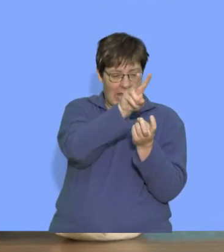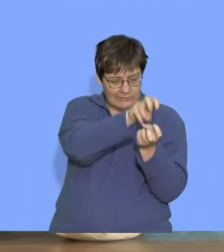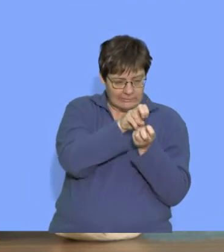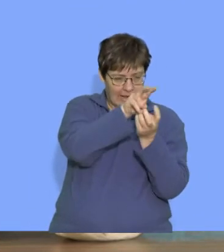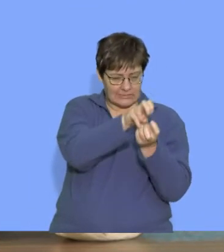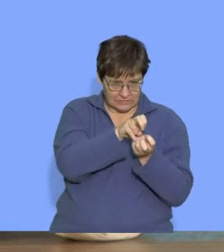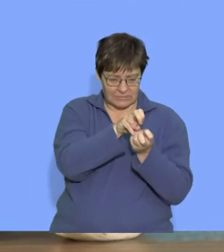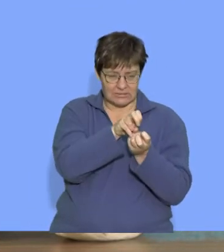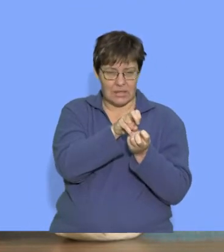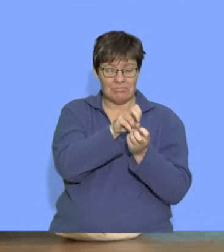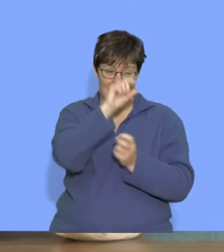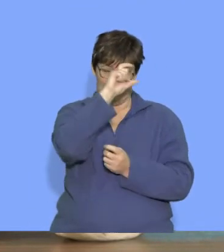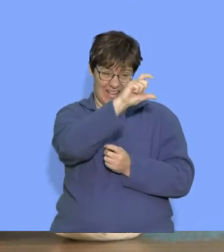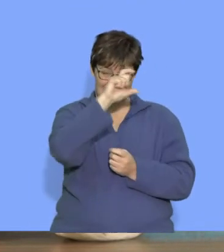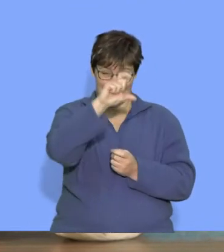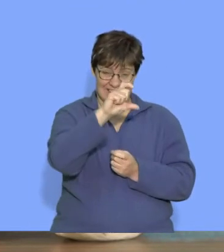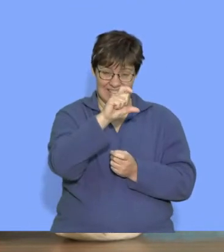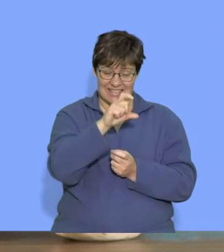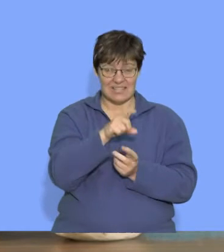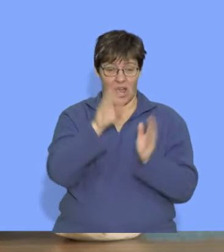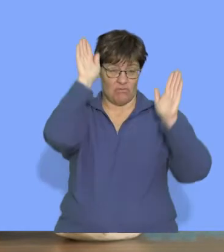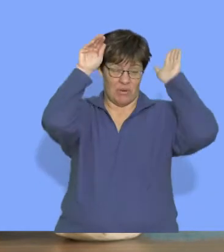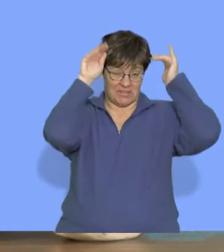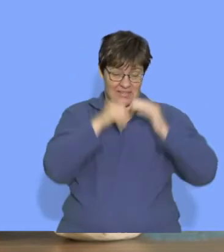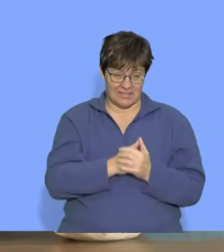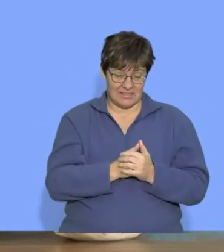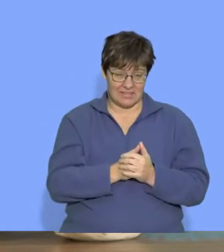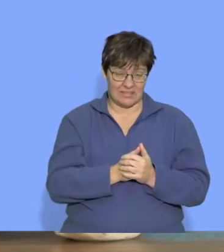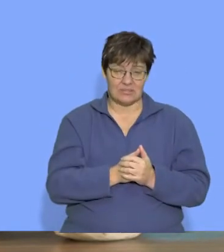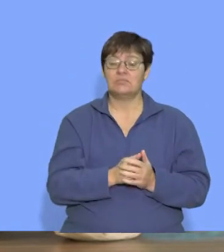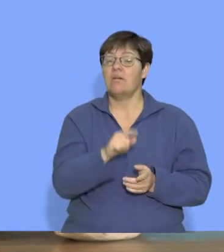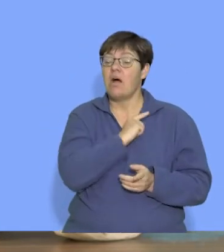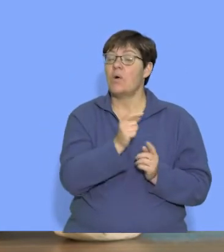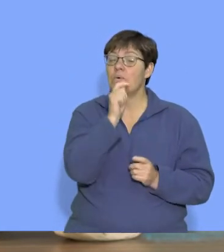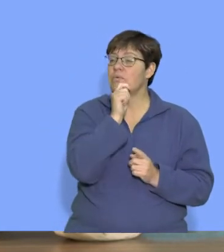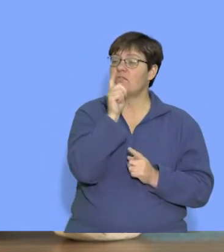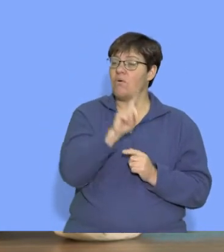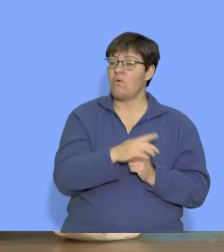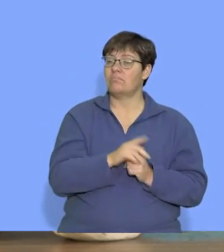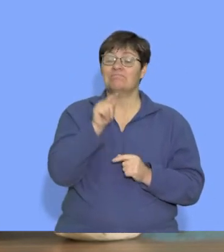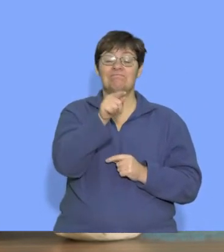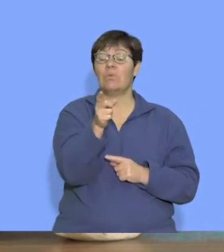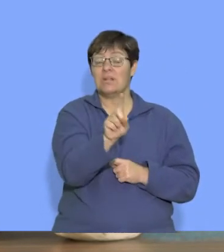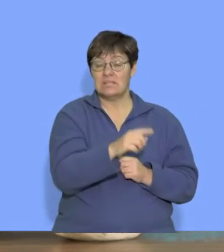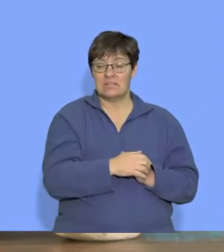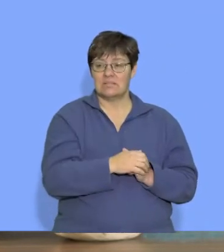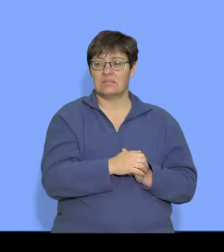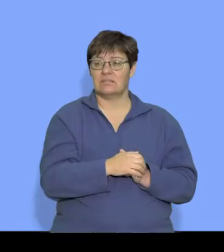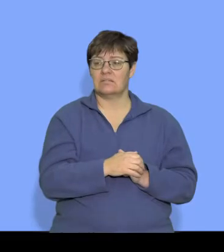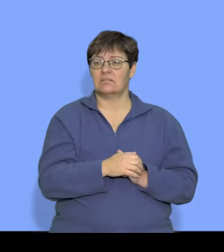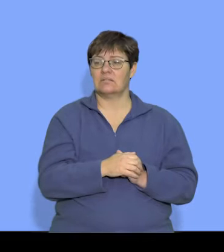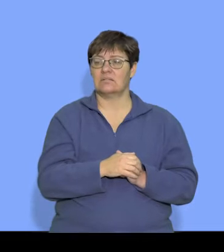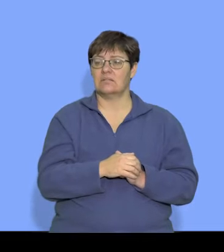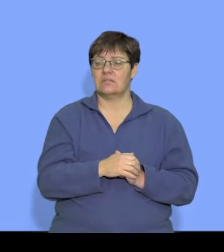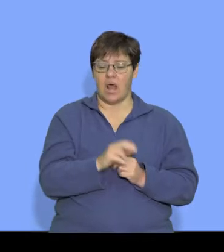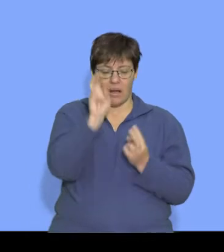well defined incisors. And so these incisors are used specifically for, let's look at its function, guys. They are chisel